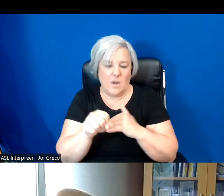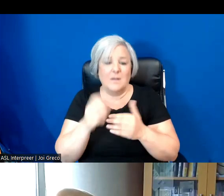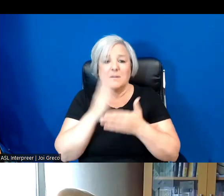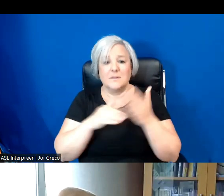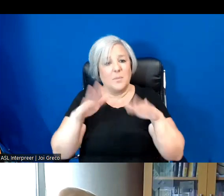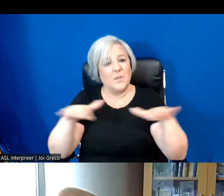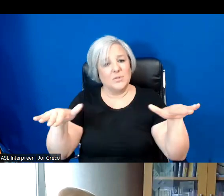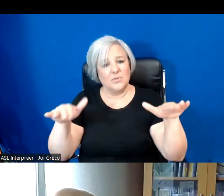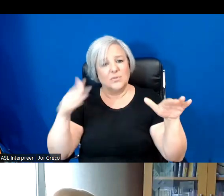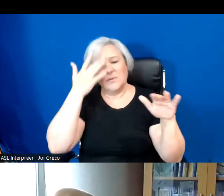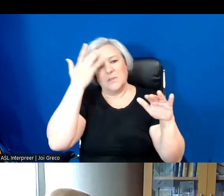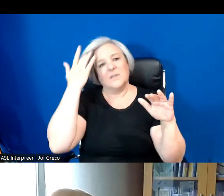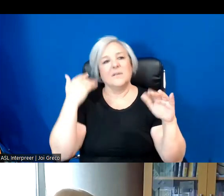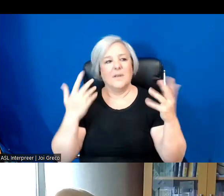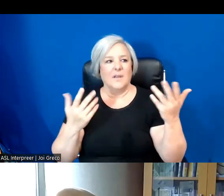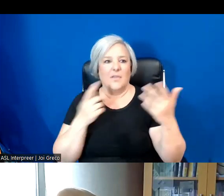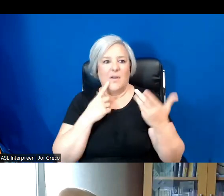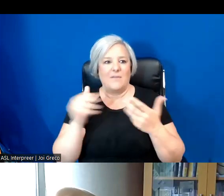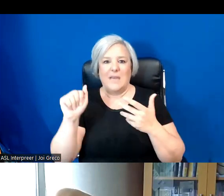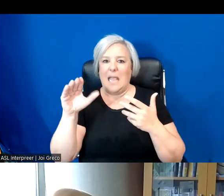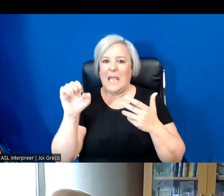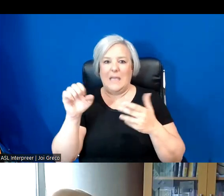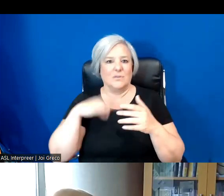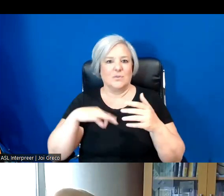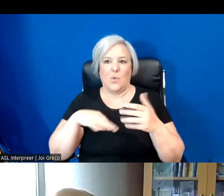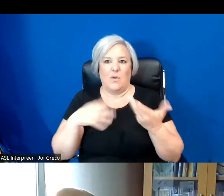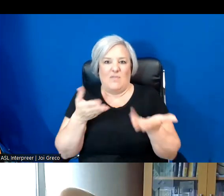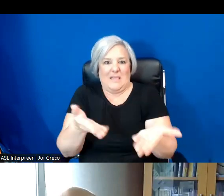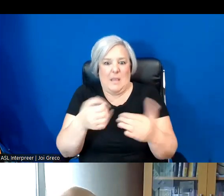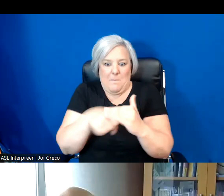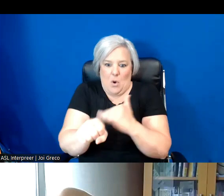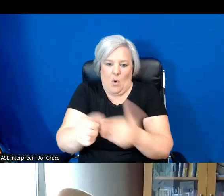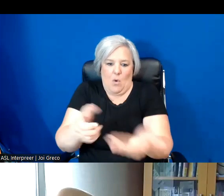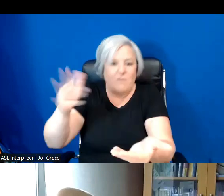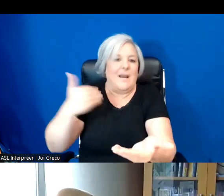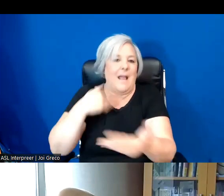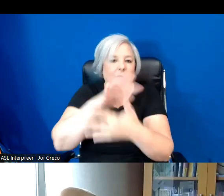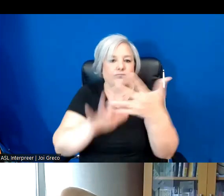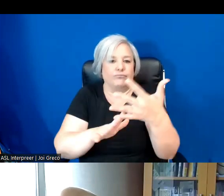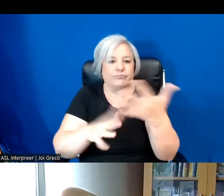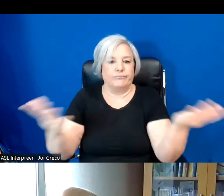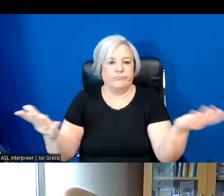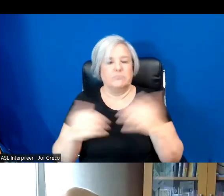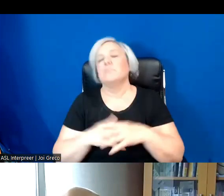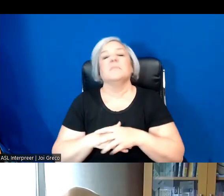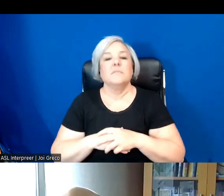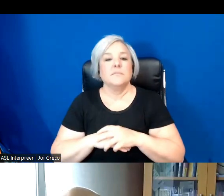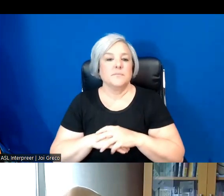quite frankly having an ACE score right at birth because there's a lot of household challenges going on. So let's go to the next slide.